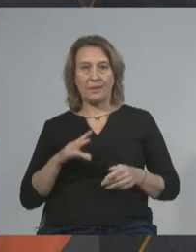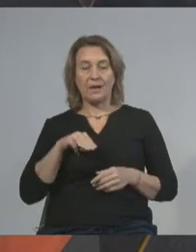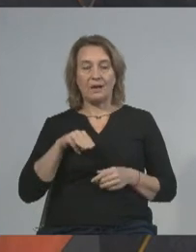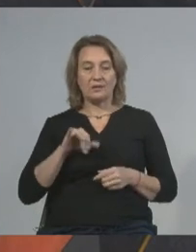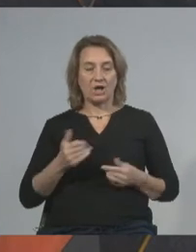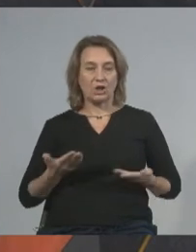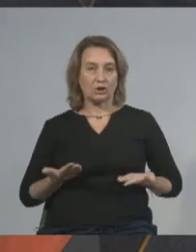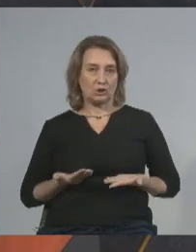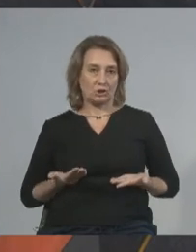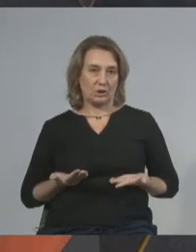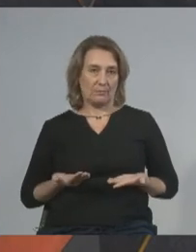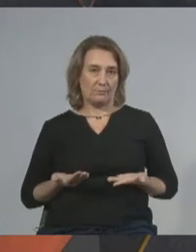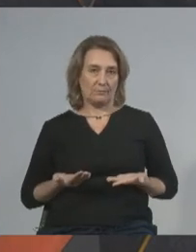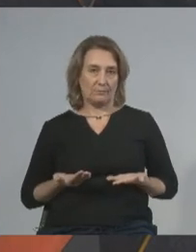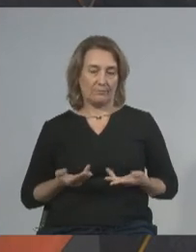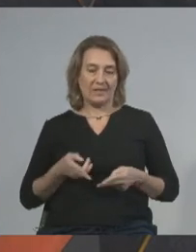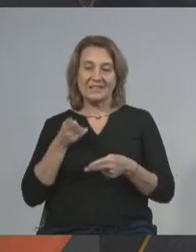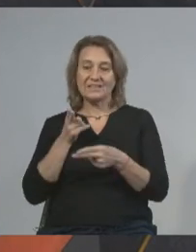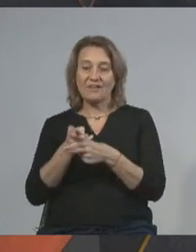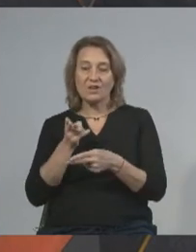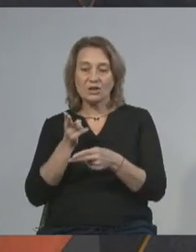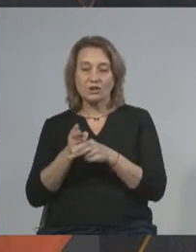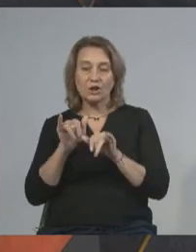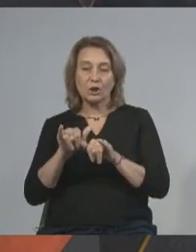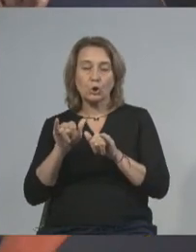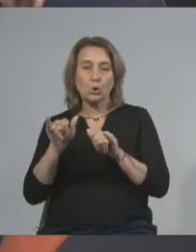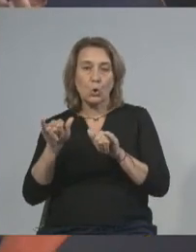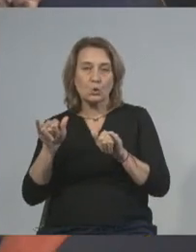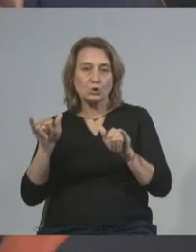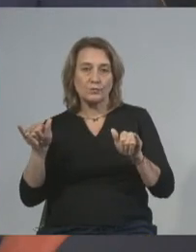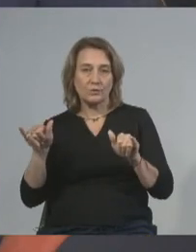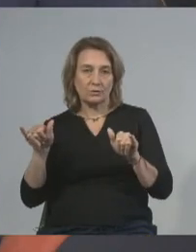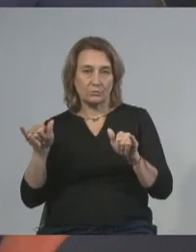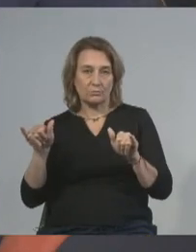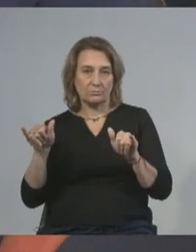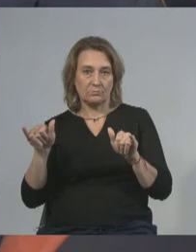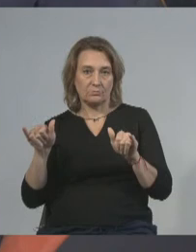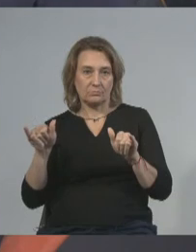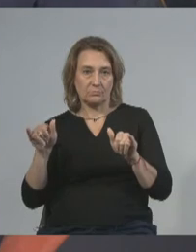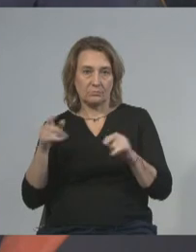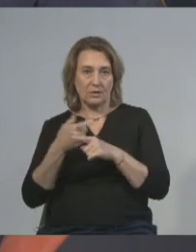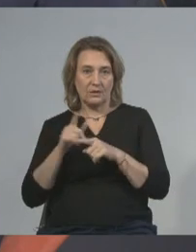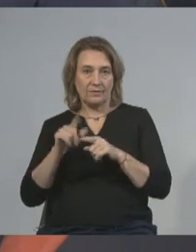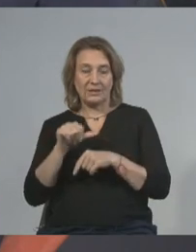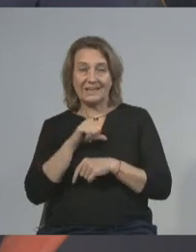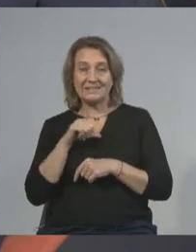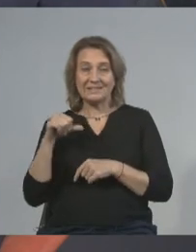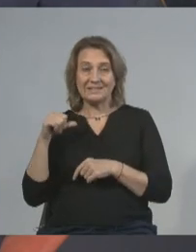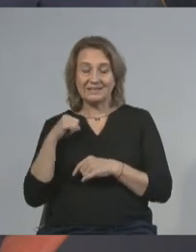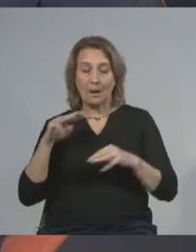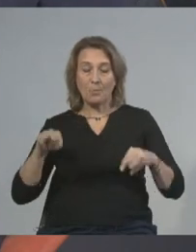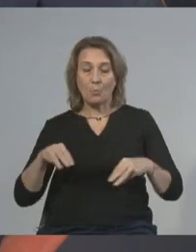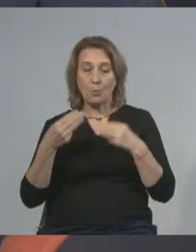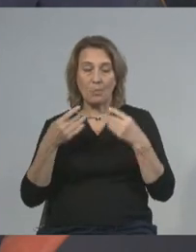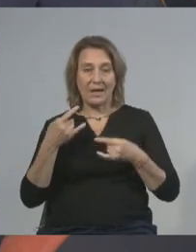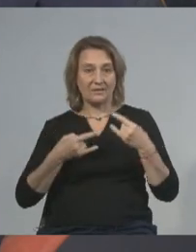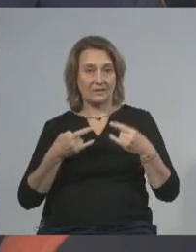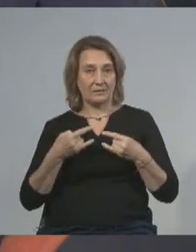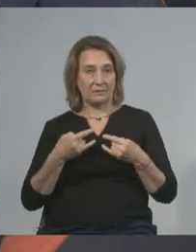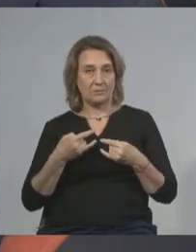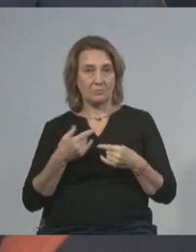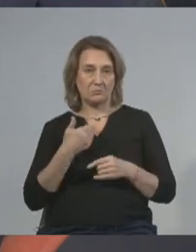as separate projects and they interfere with developing over the core brand of the media